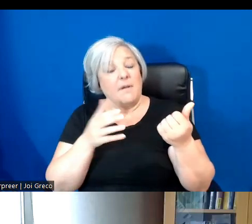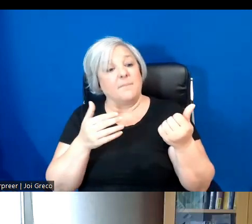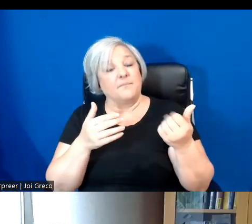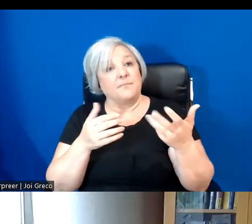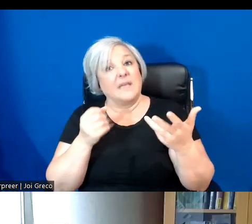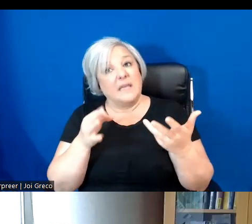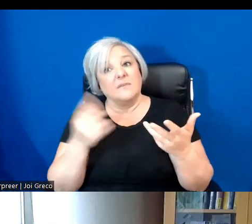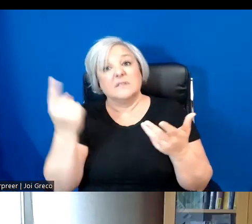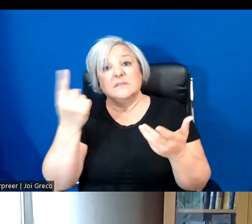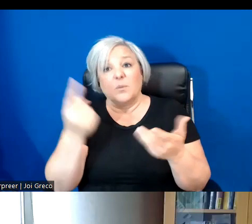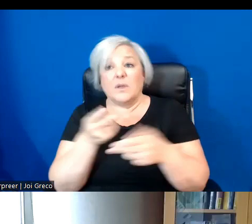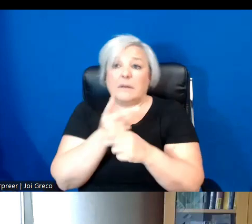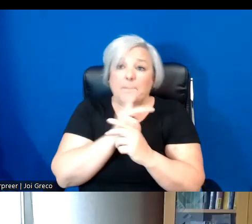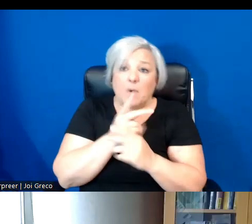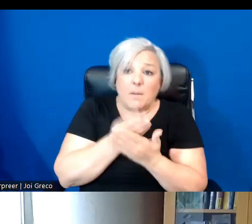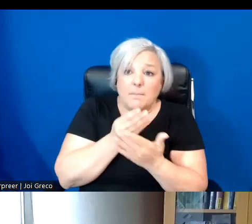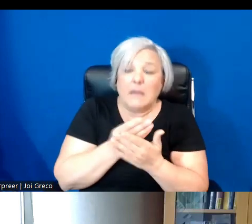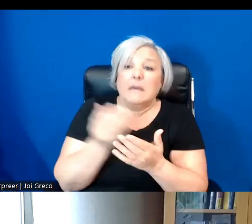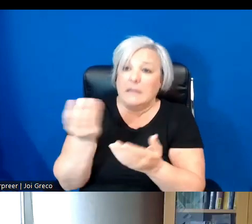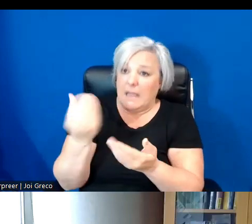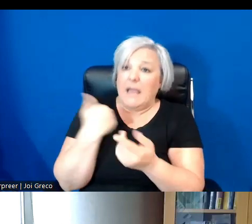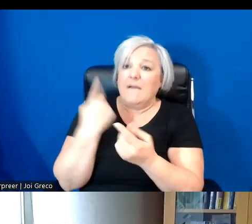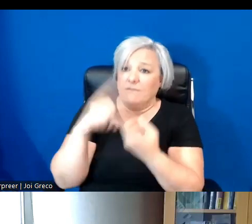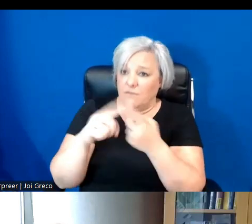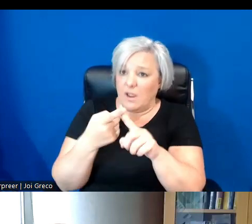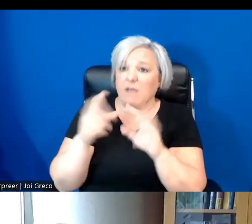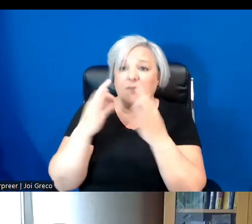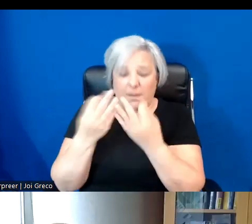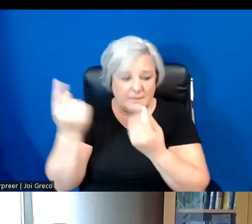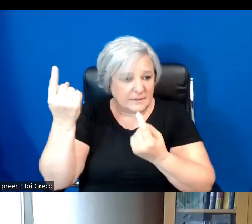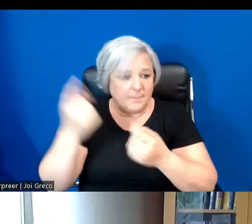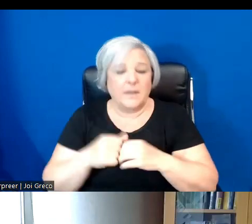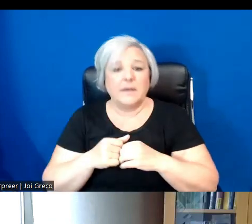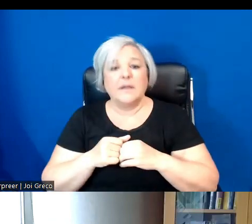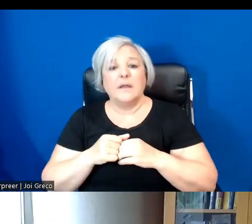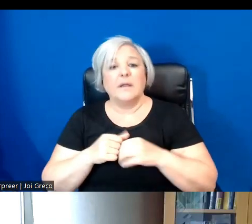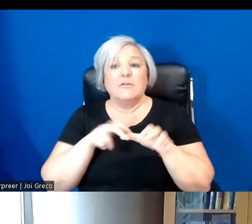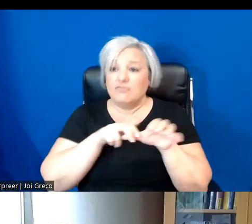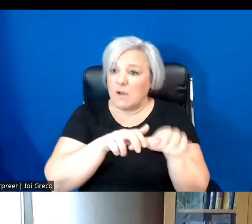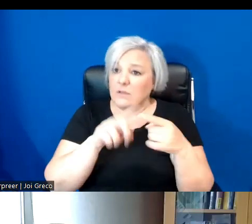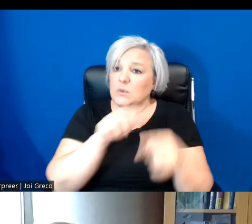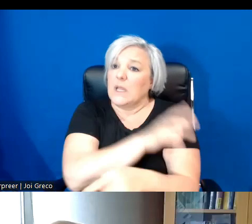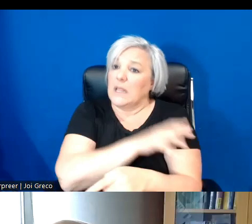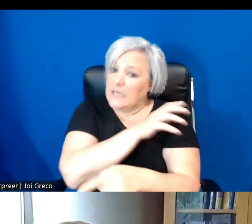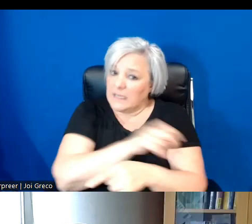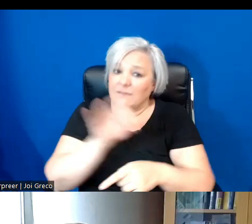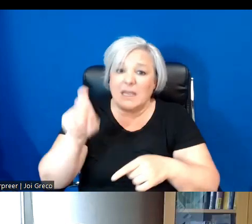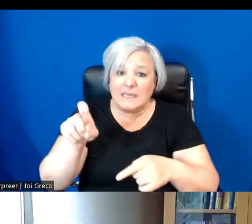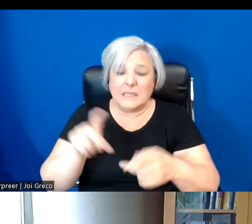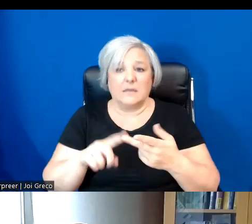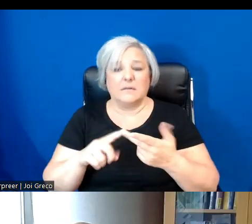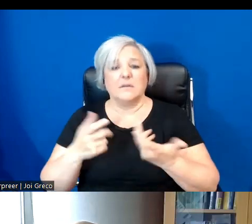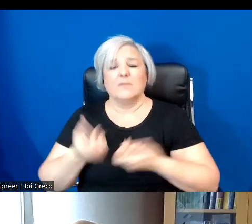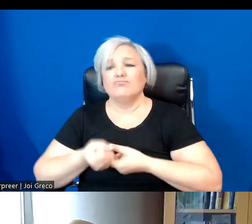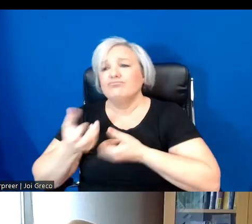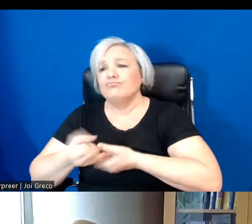had someone that could lend them money if they needed it, if they were help if they were sick, if they could give them a ride to a clinic if they needed it, if someone to listen to them if